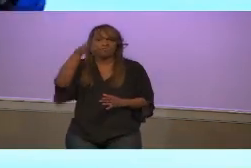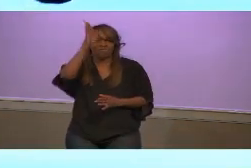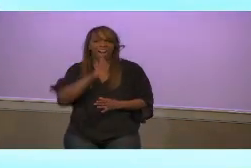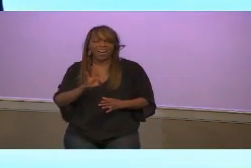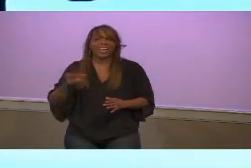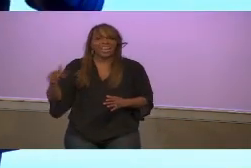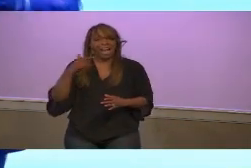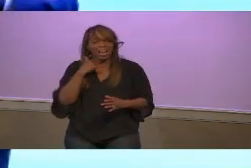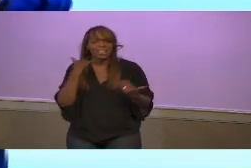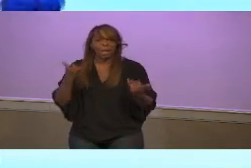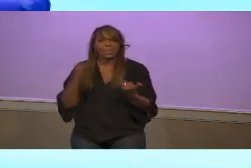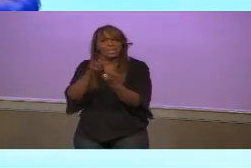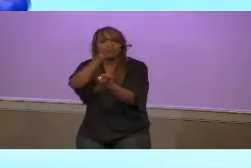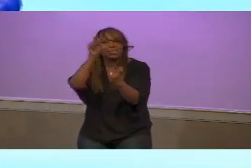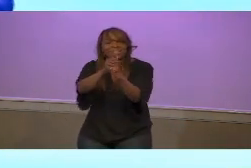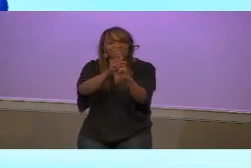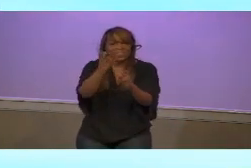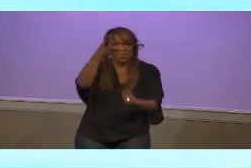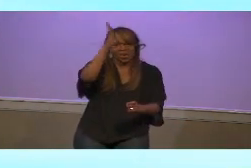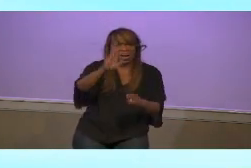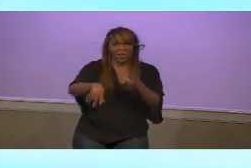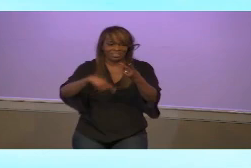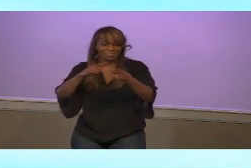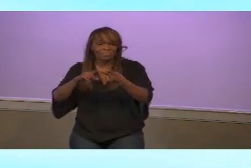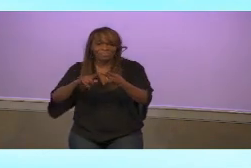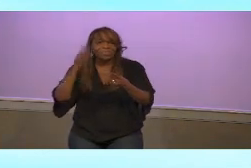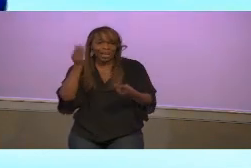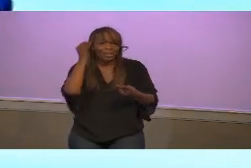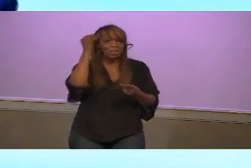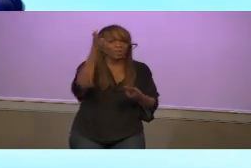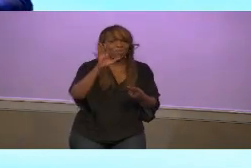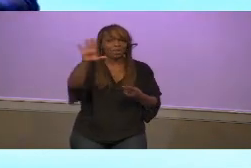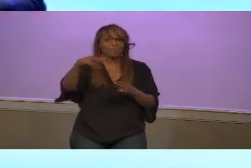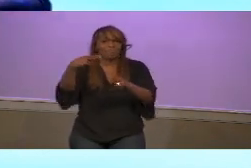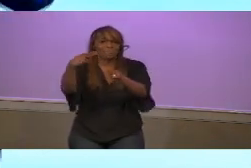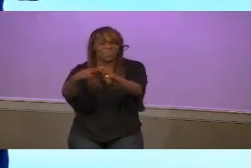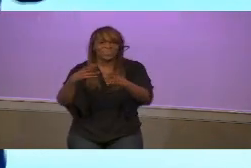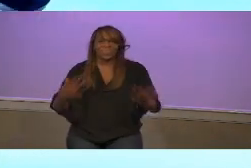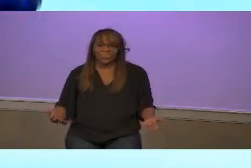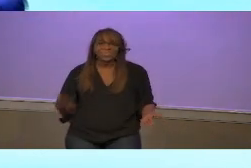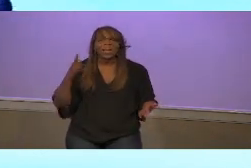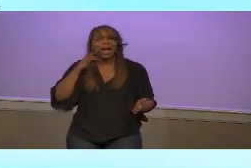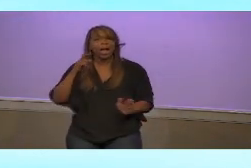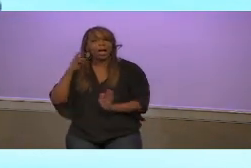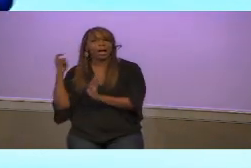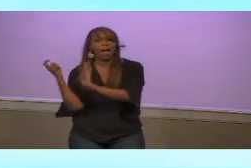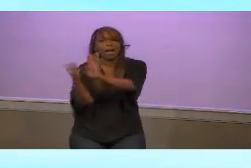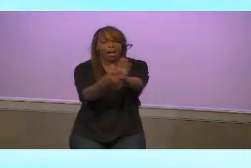I am a specific God. I know you by name. I